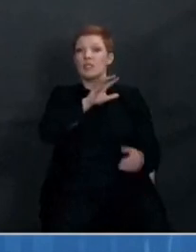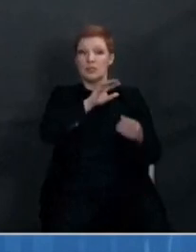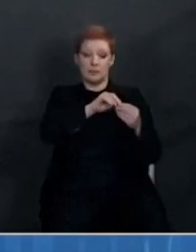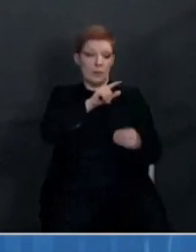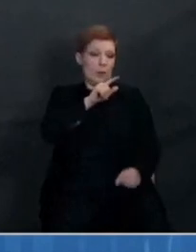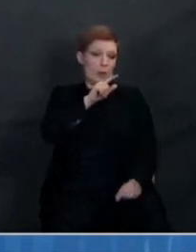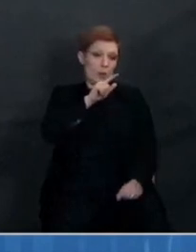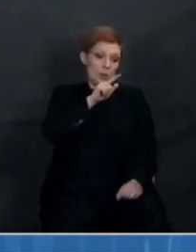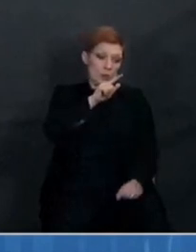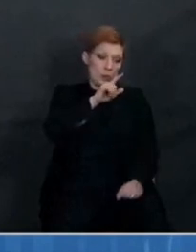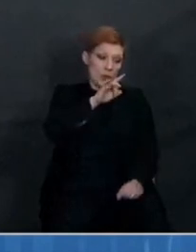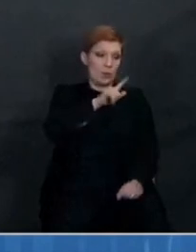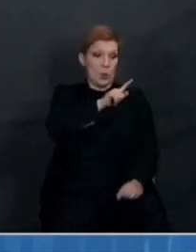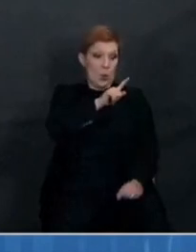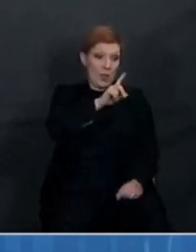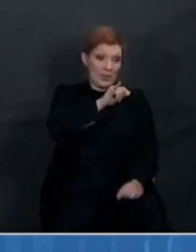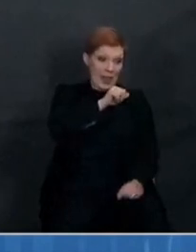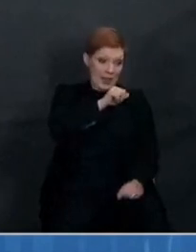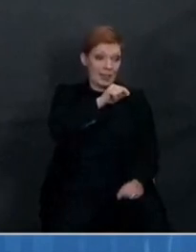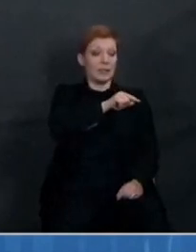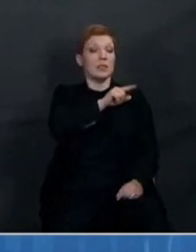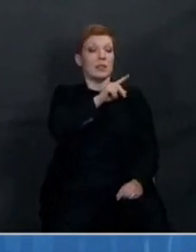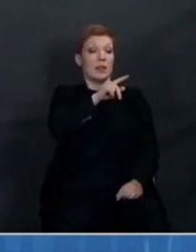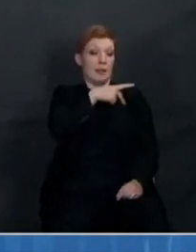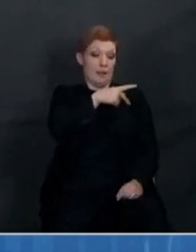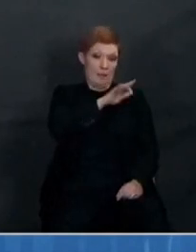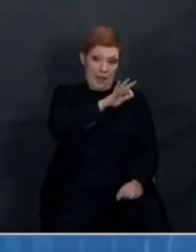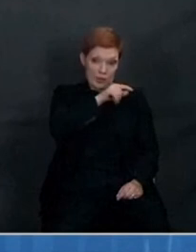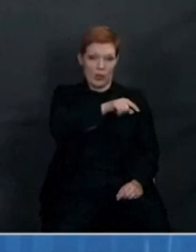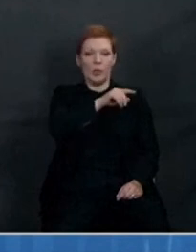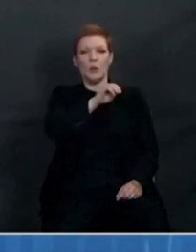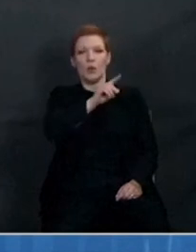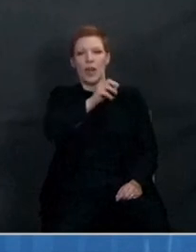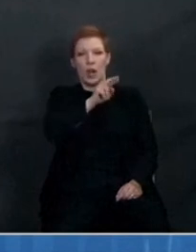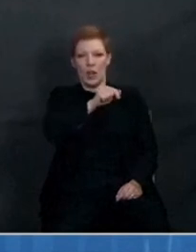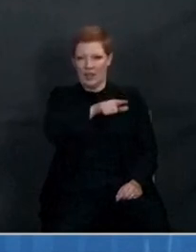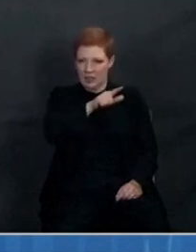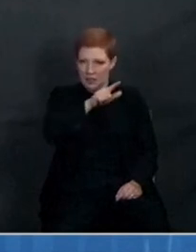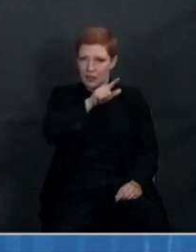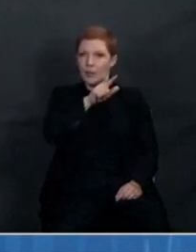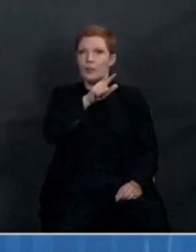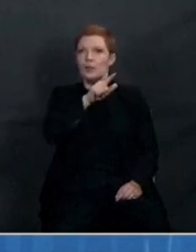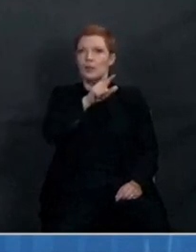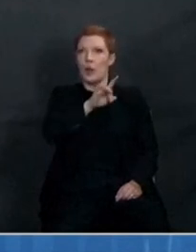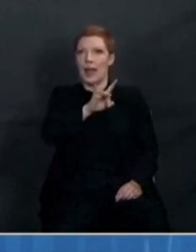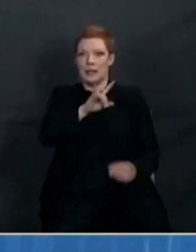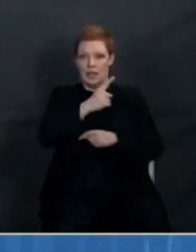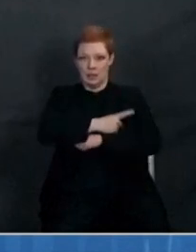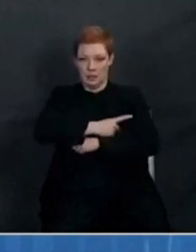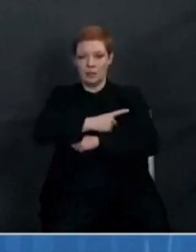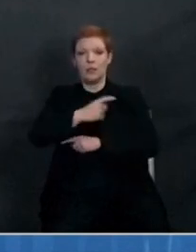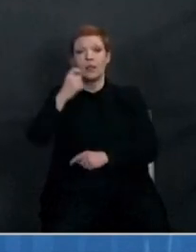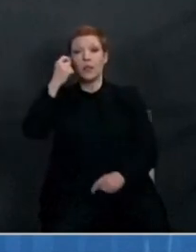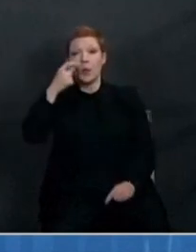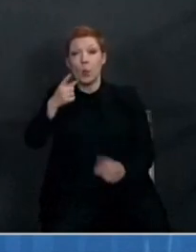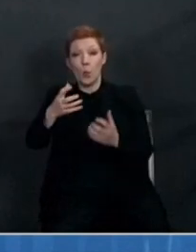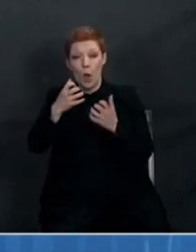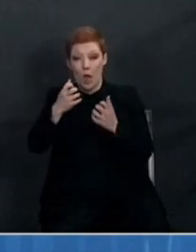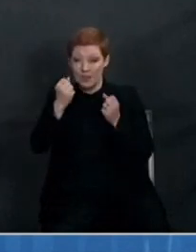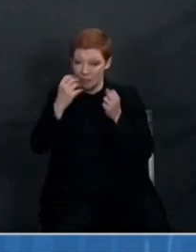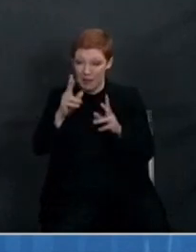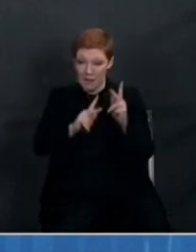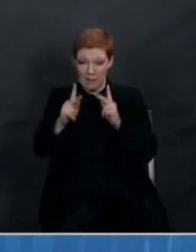Moderna. What sometimes leads to the confusion among people when you say we want to get as many people to get their first dose as